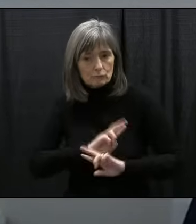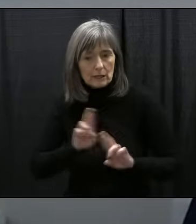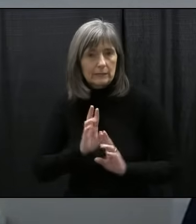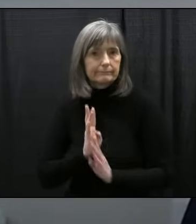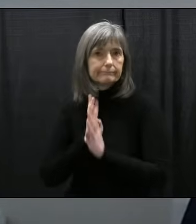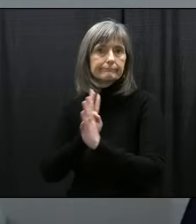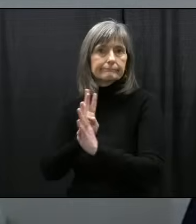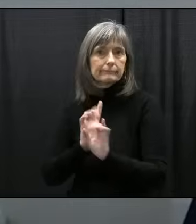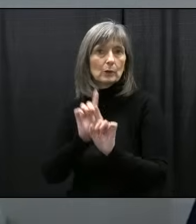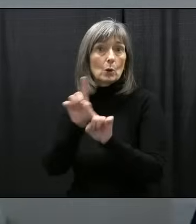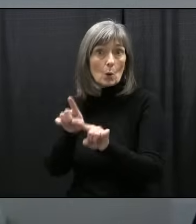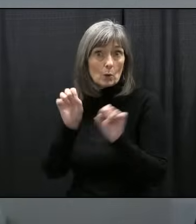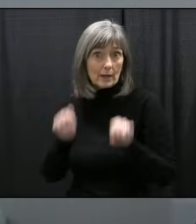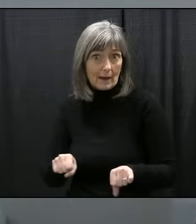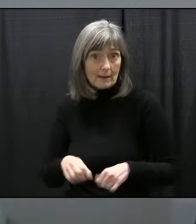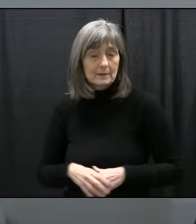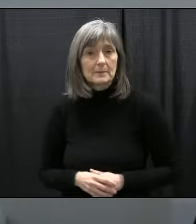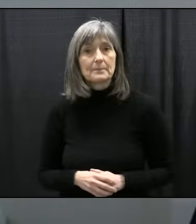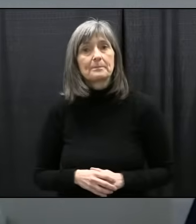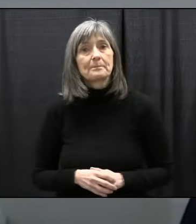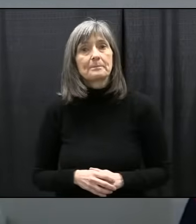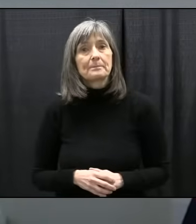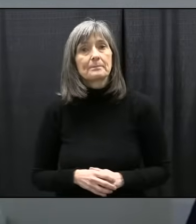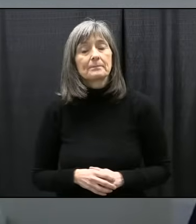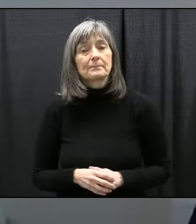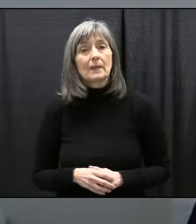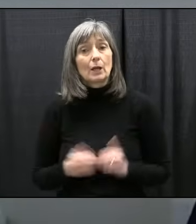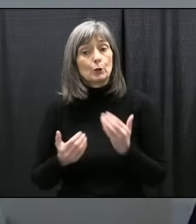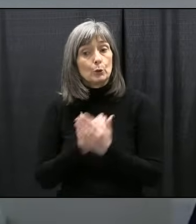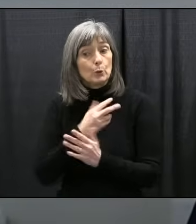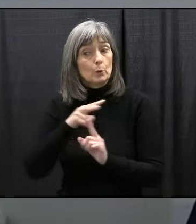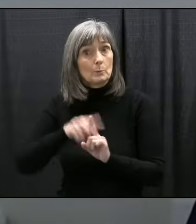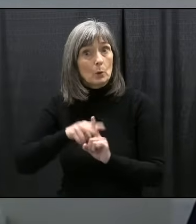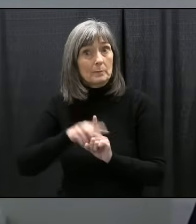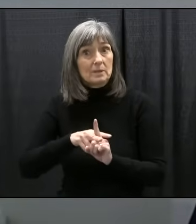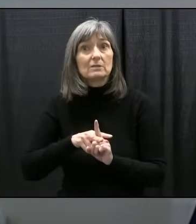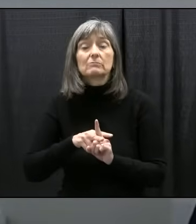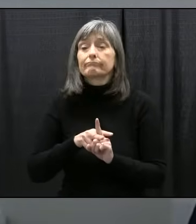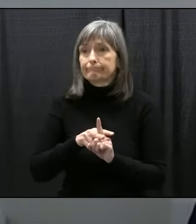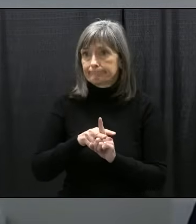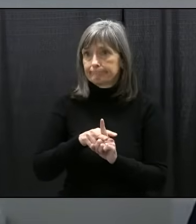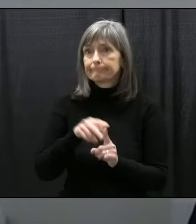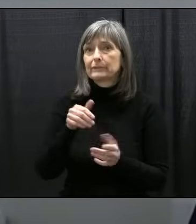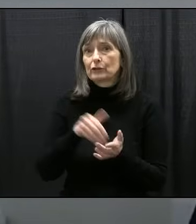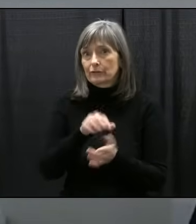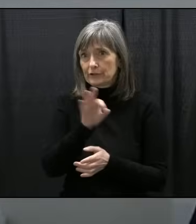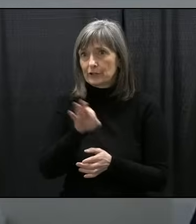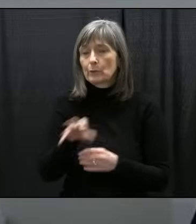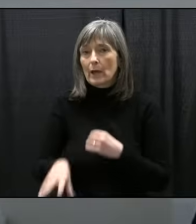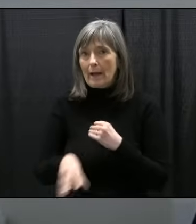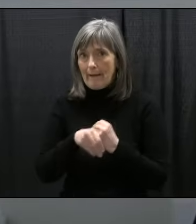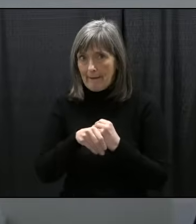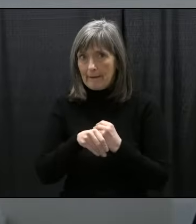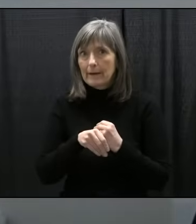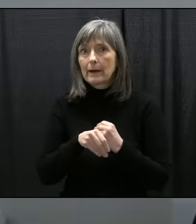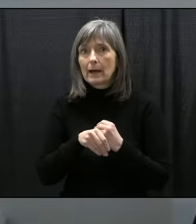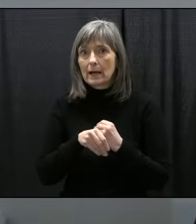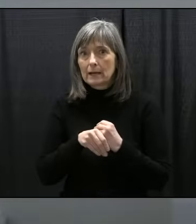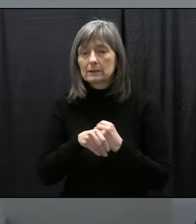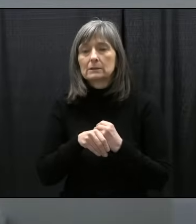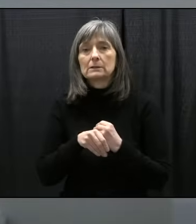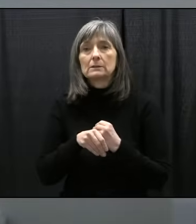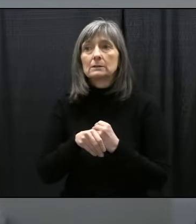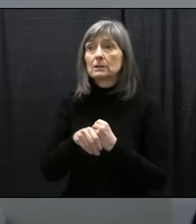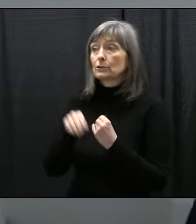for their third shot. And new appointments, as Dr. Fitzgerald has referenced, will be added as soon